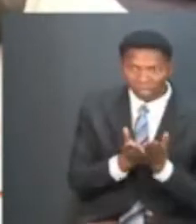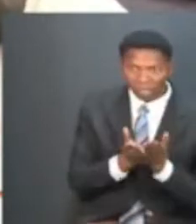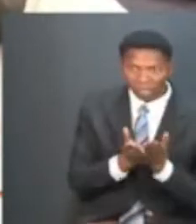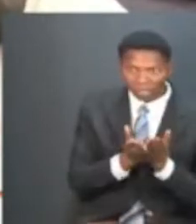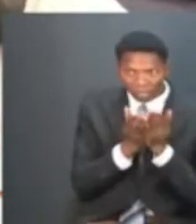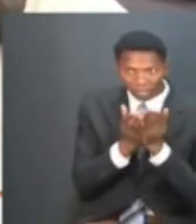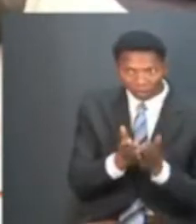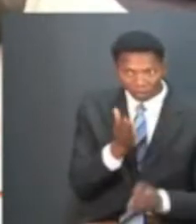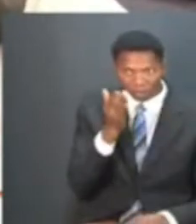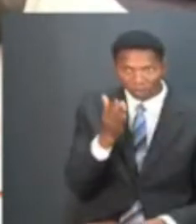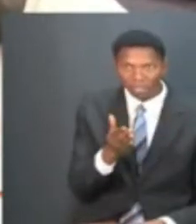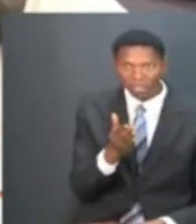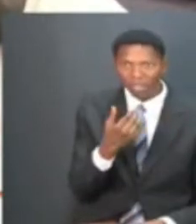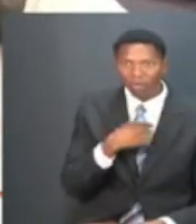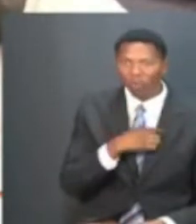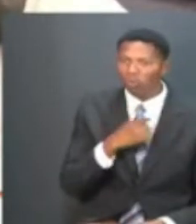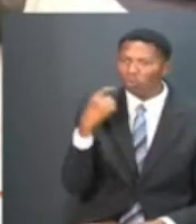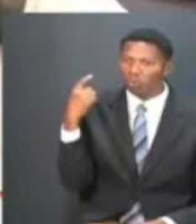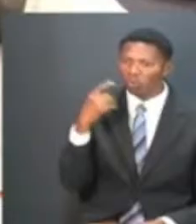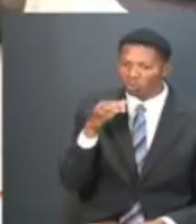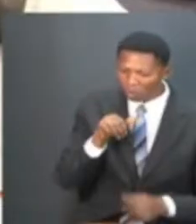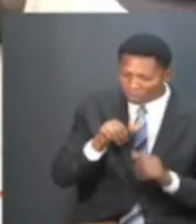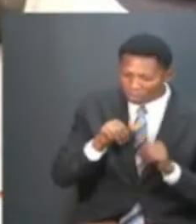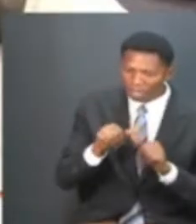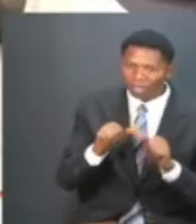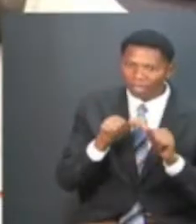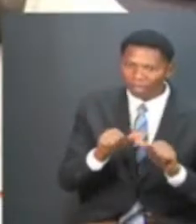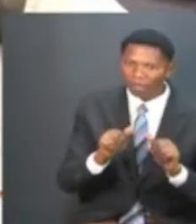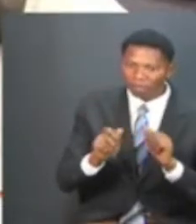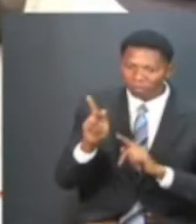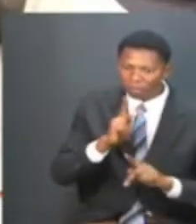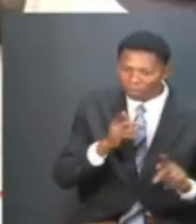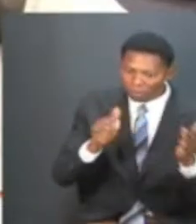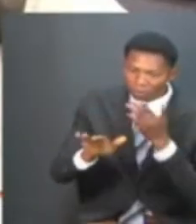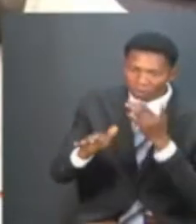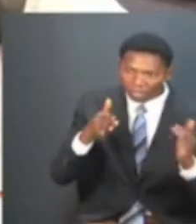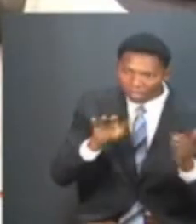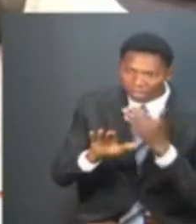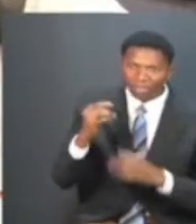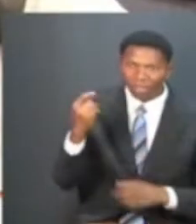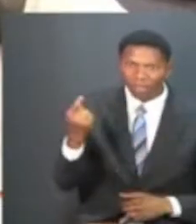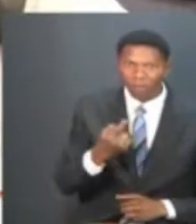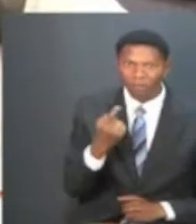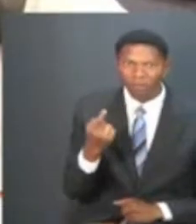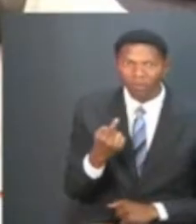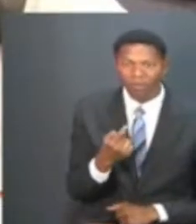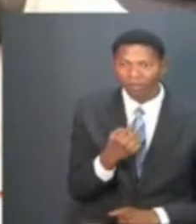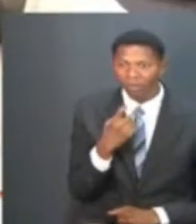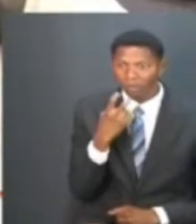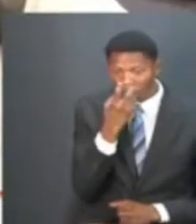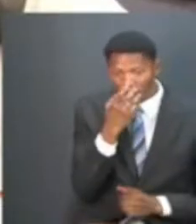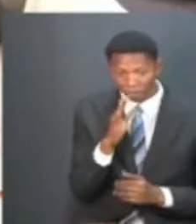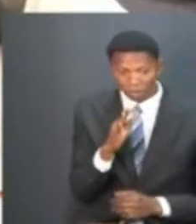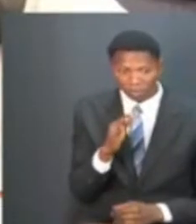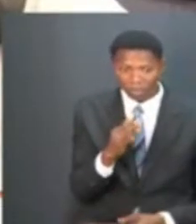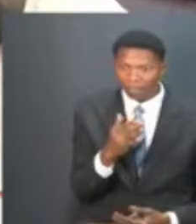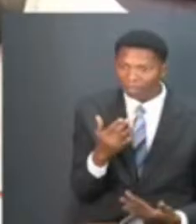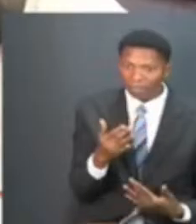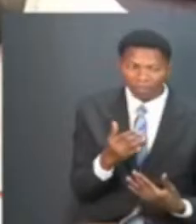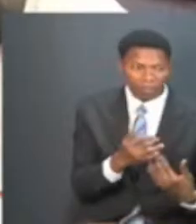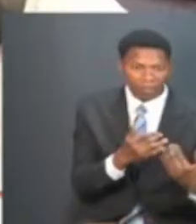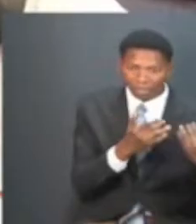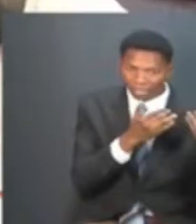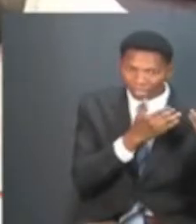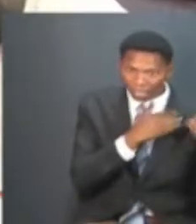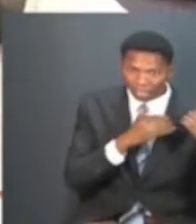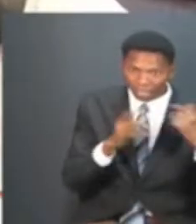facilities. And we keep losing lives every now and then. So I think the duty bearers